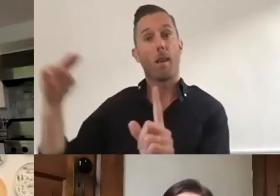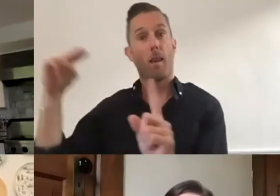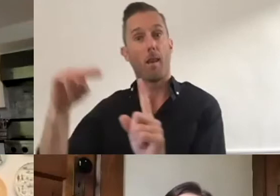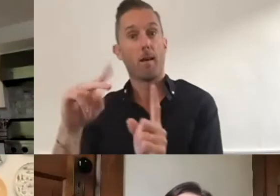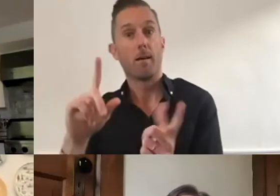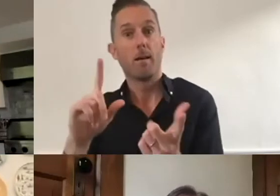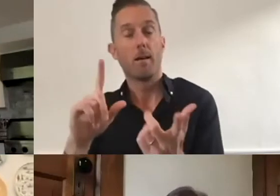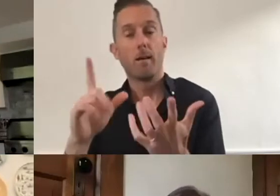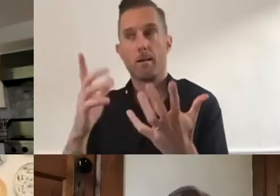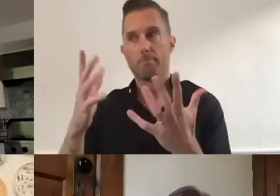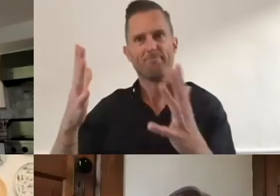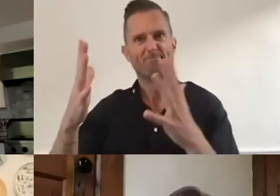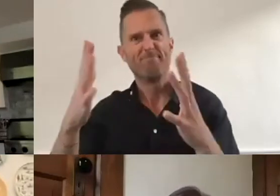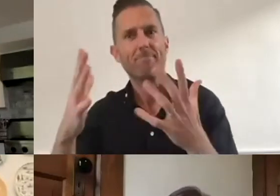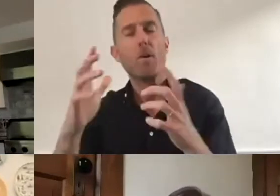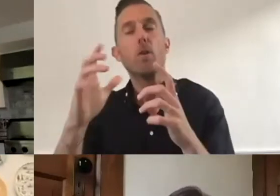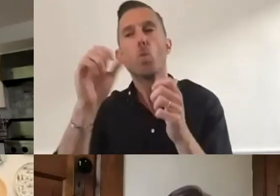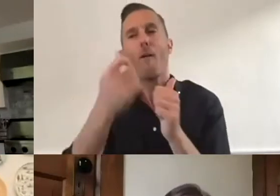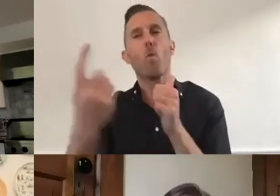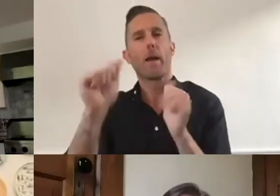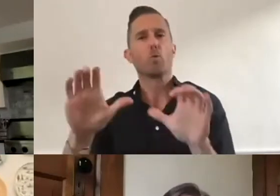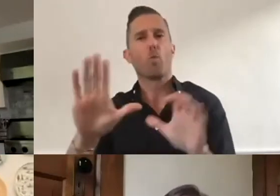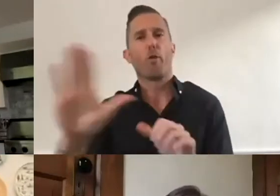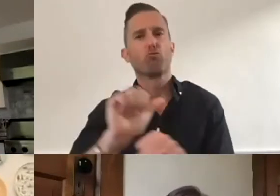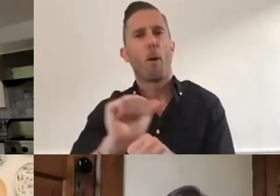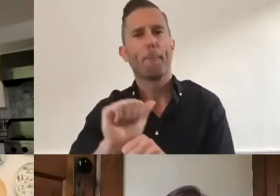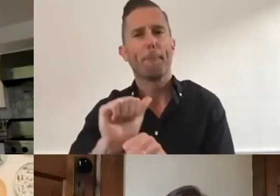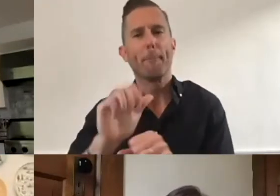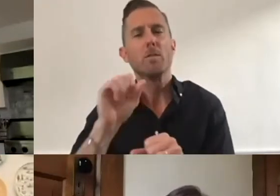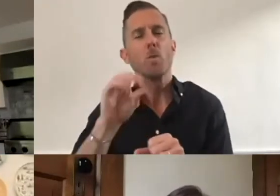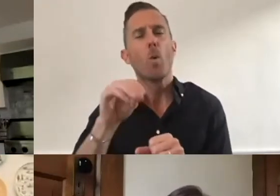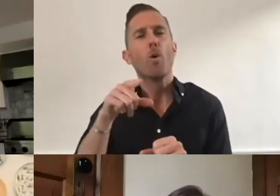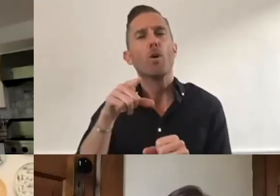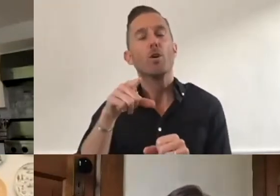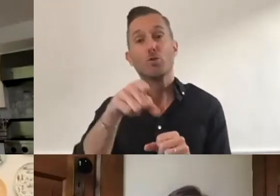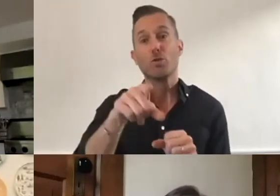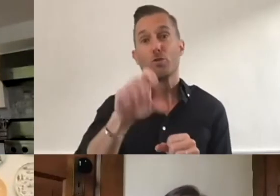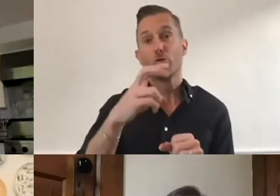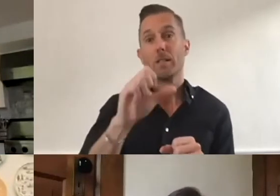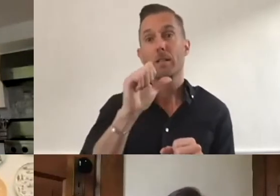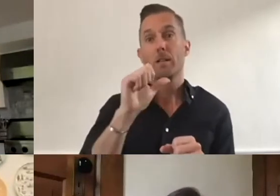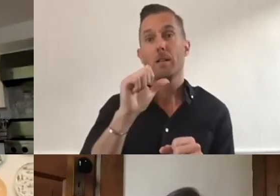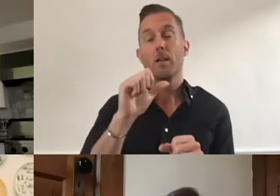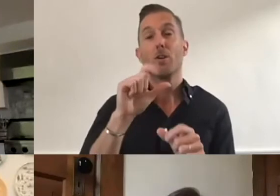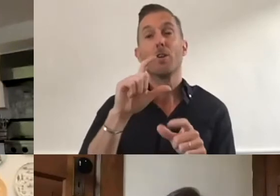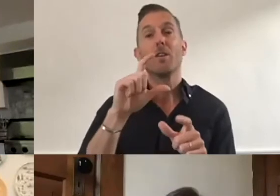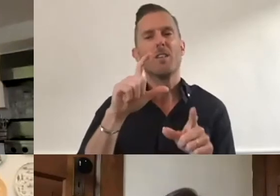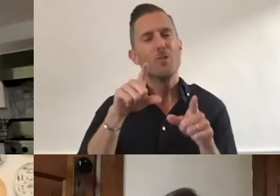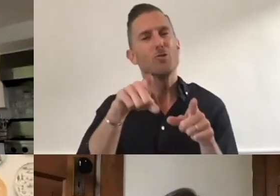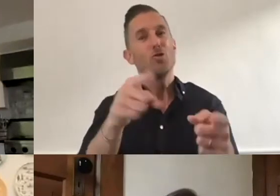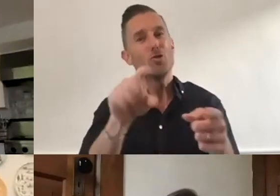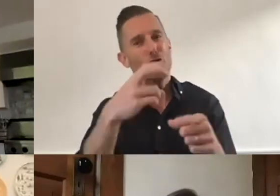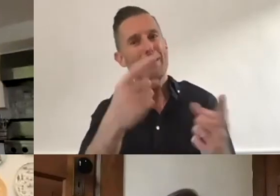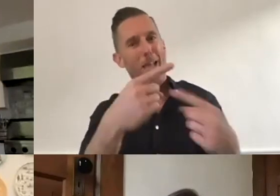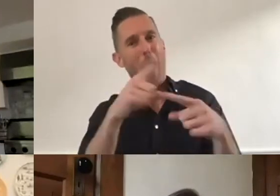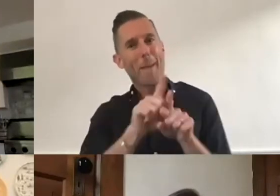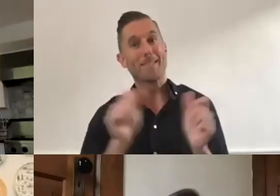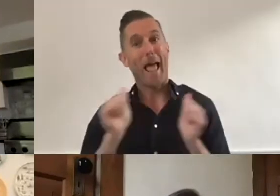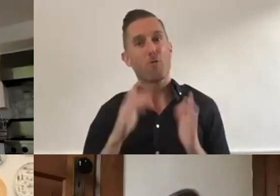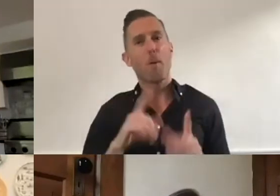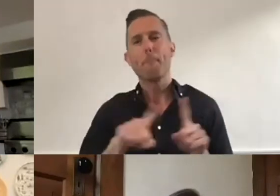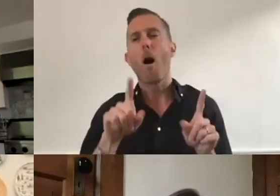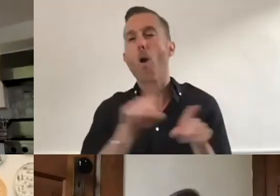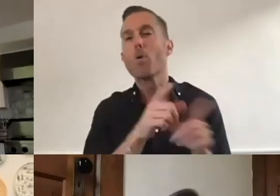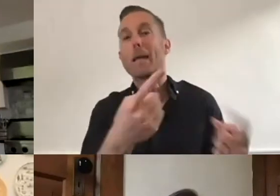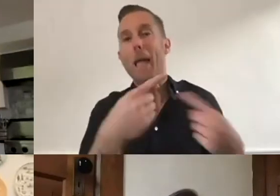everyone can do their jobs. So she is not only a writer, she came as an actress, but also as an amazing resource that we